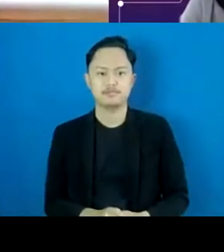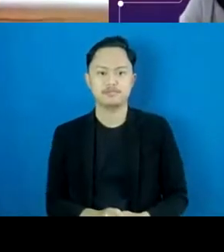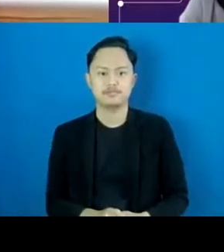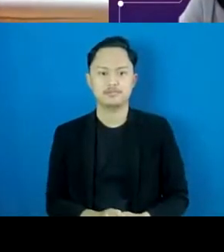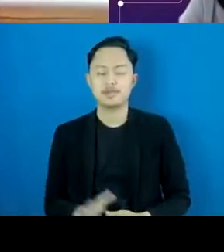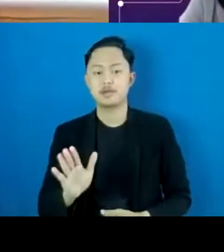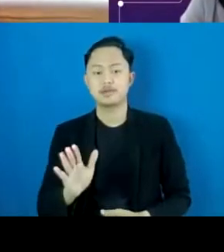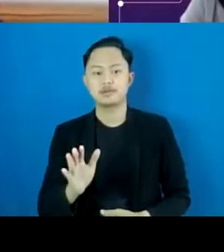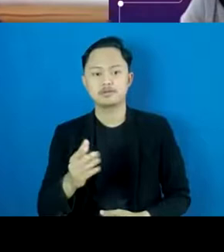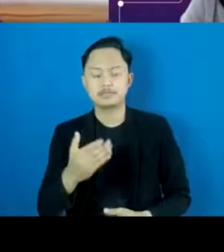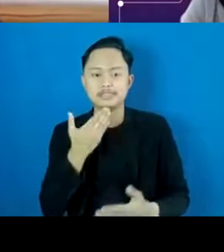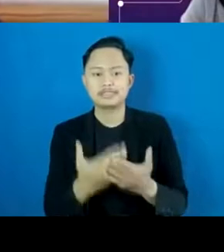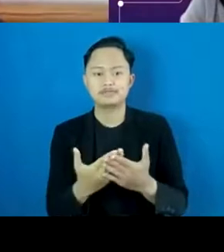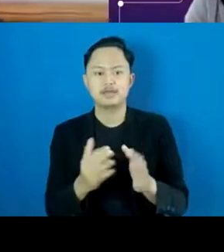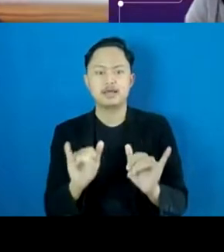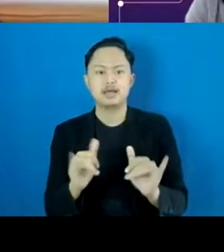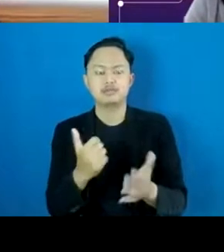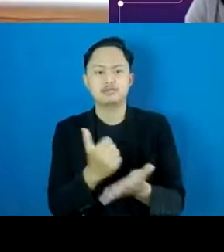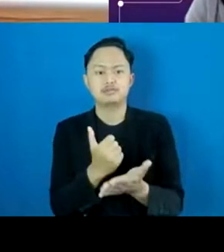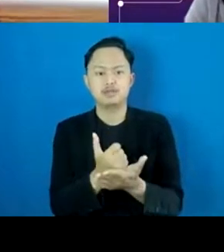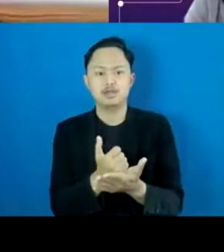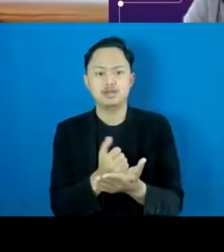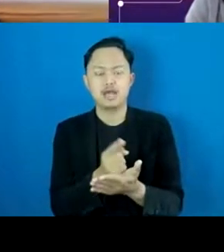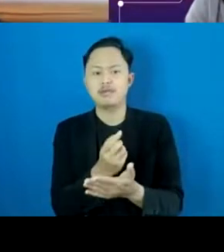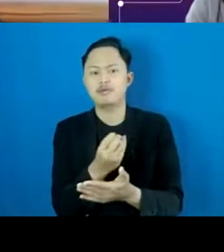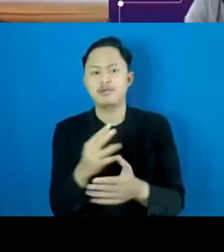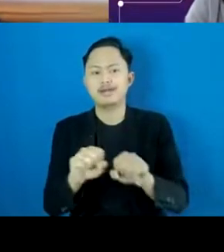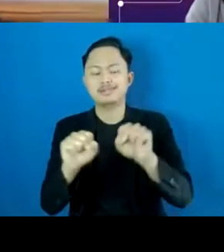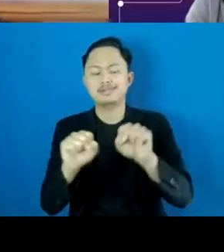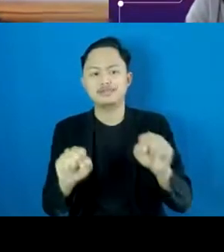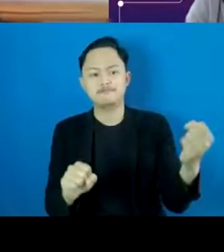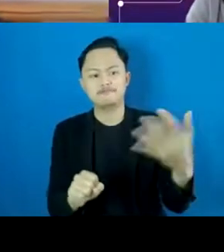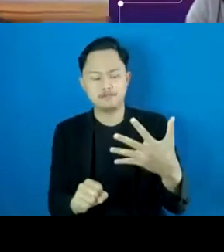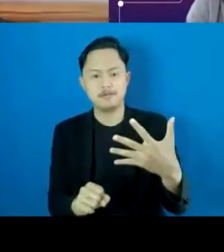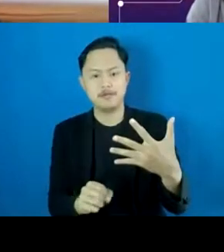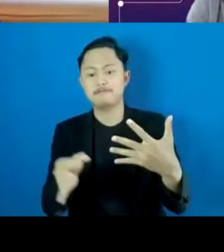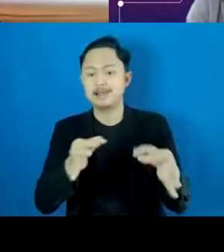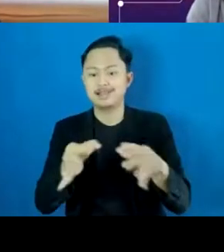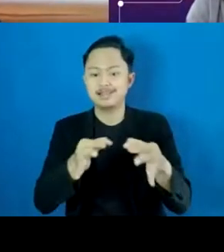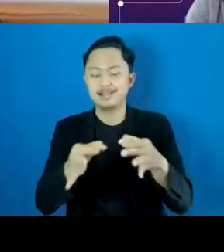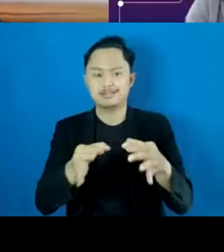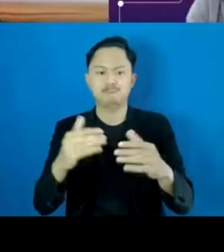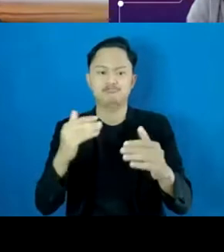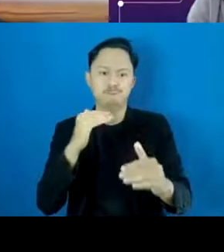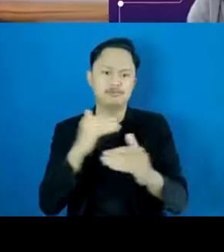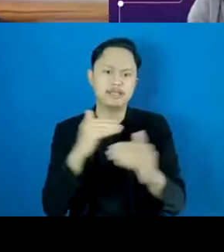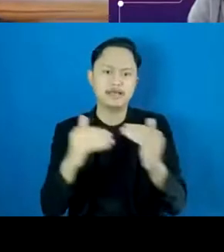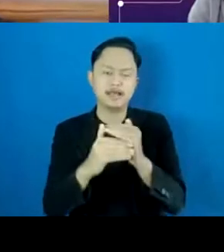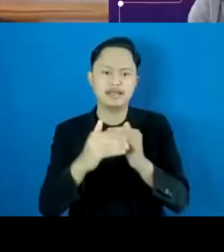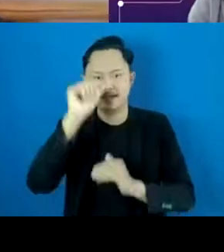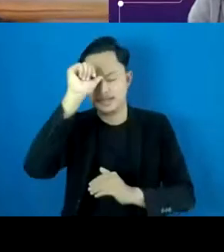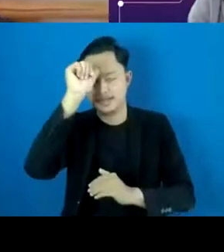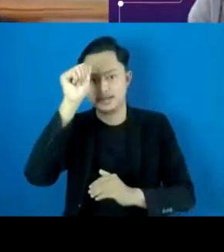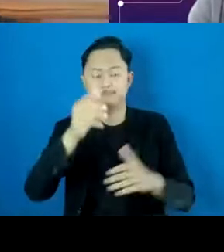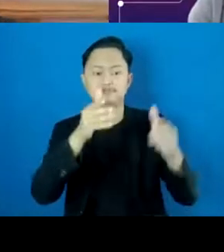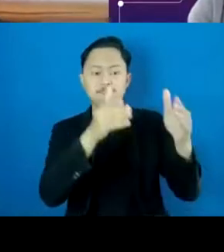you. Initially, when we have a FAME scheme, faster adoption of manufacturing of electric vehicles in India,